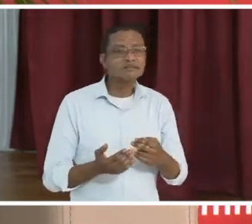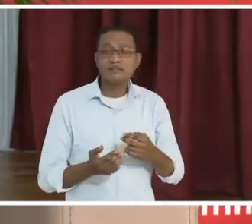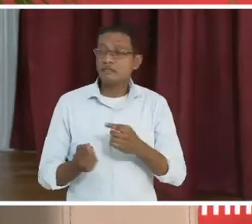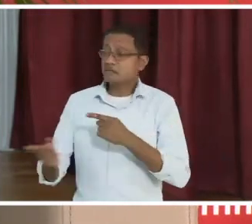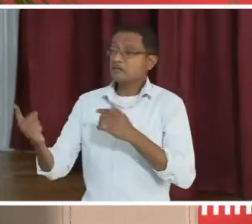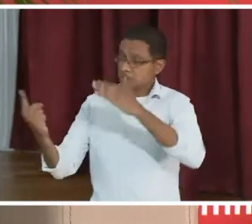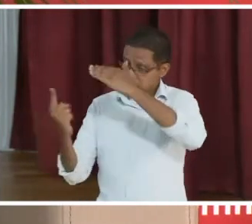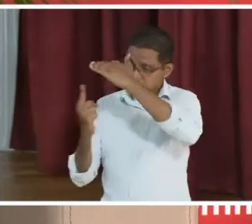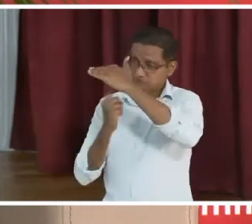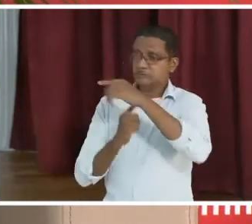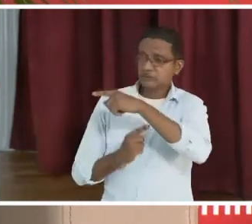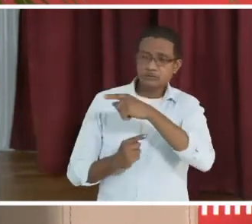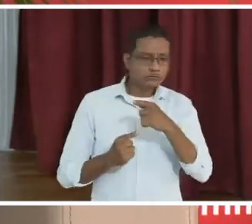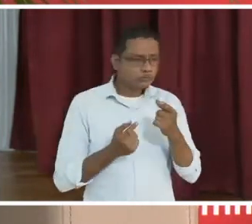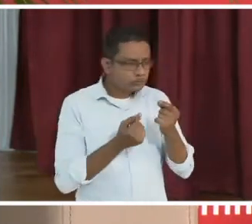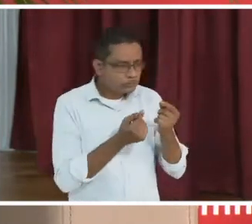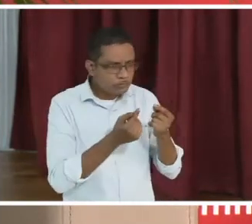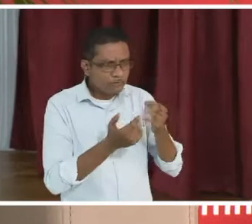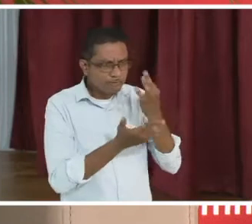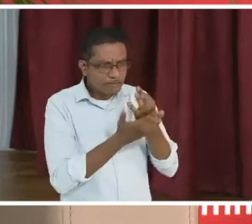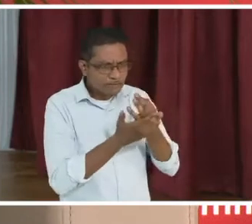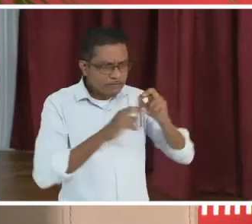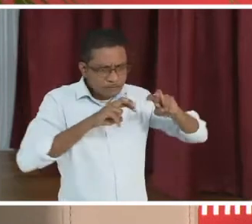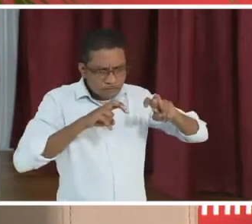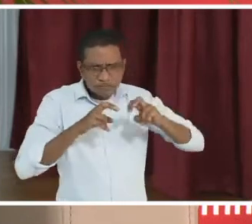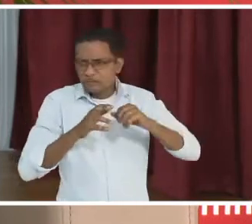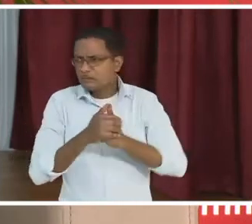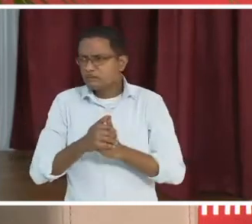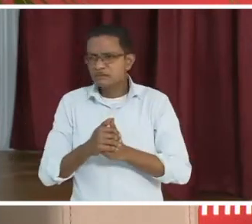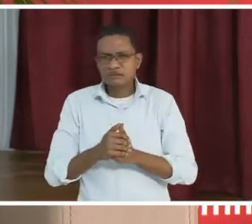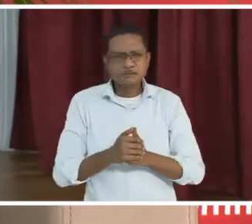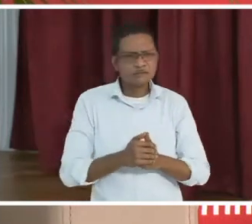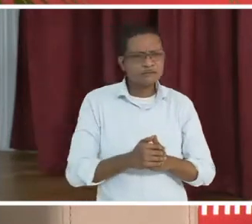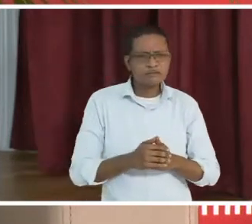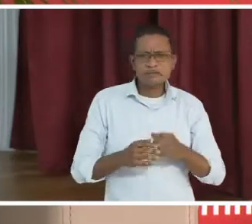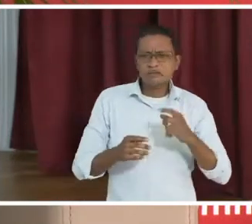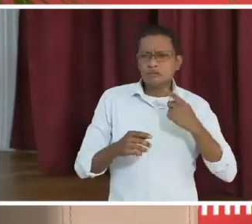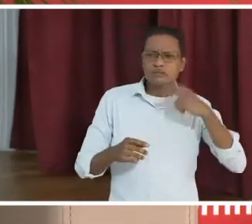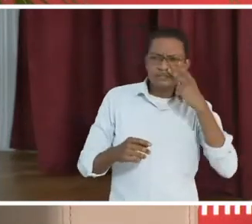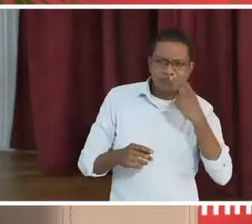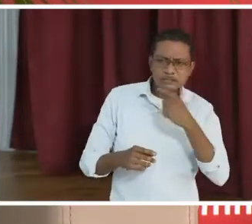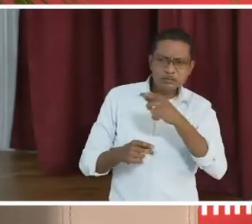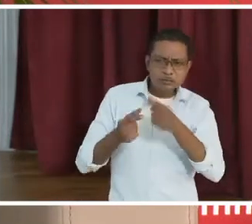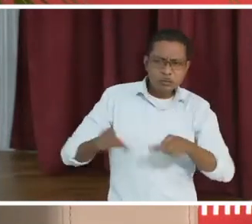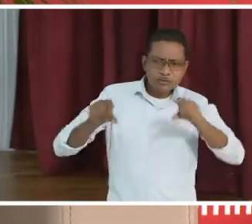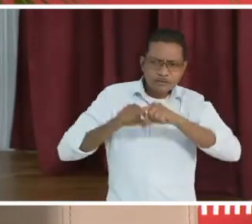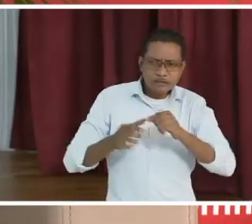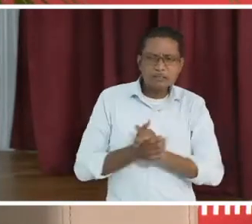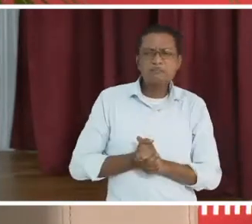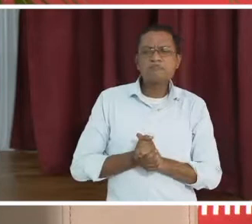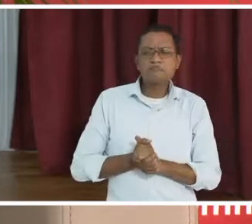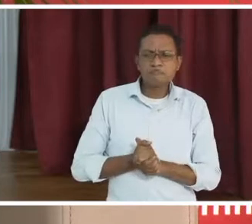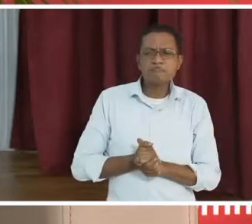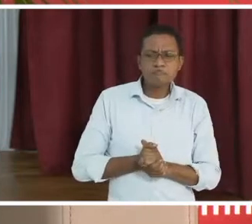financial assessment that, for example, Rajiv mentioned, based on what you qualify for, that they would now say, okay, they will put